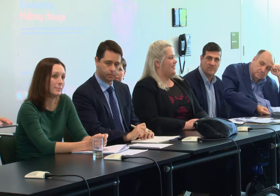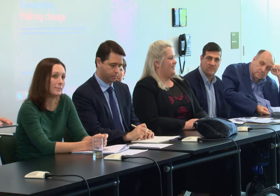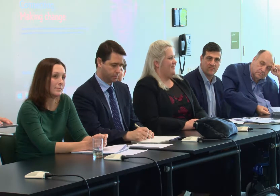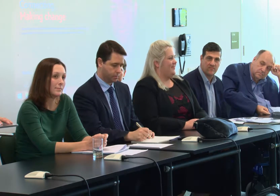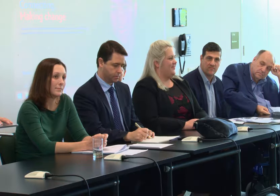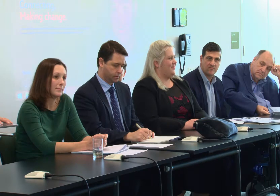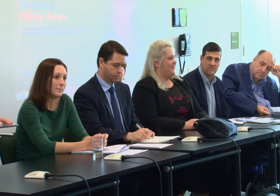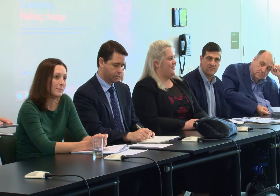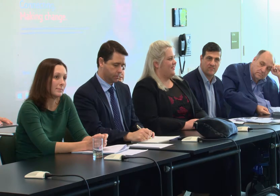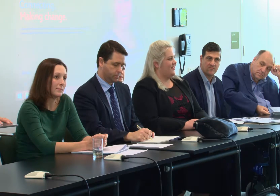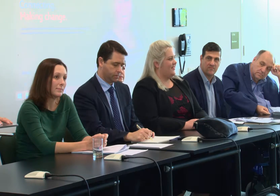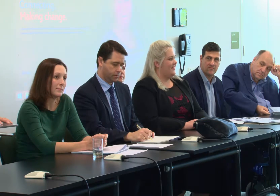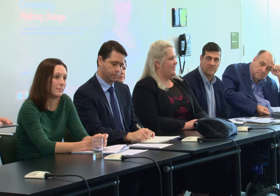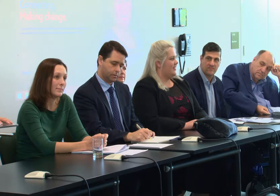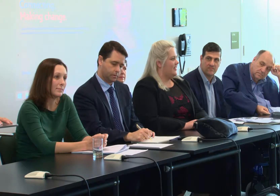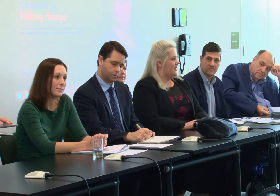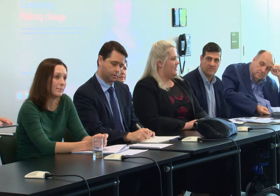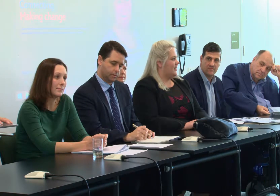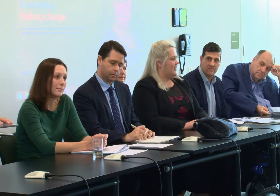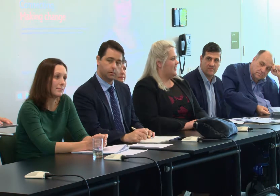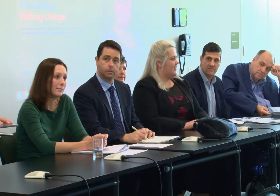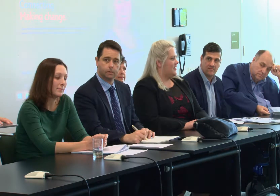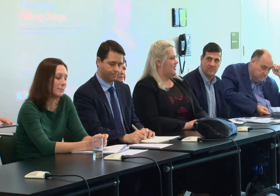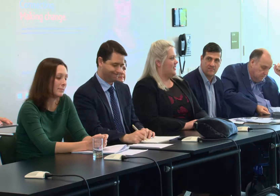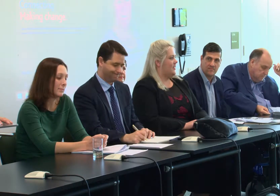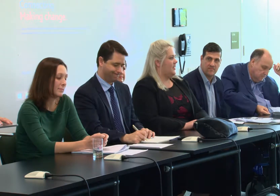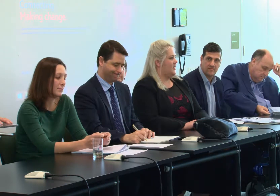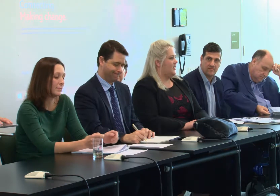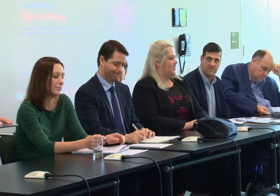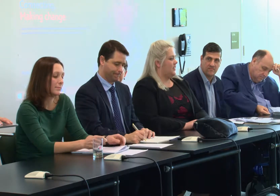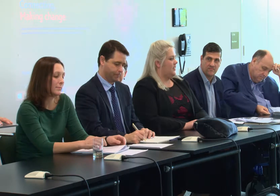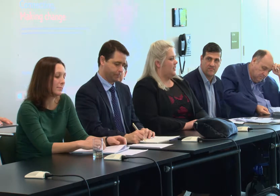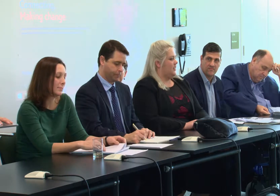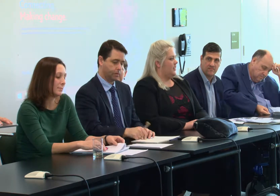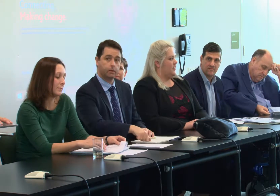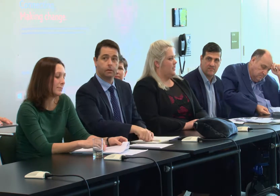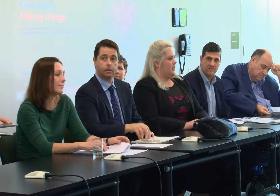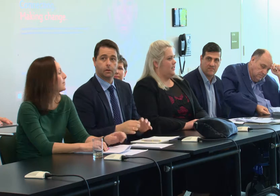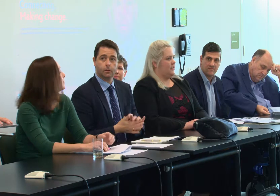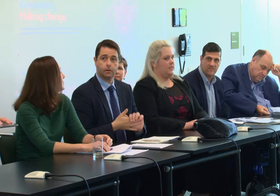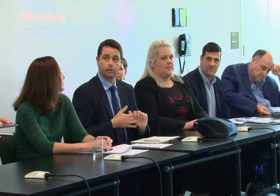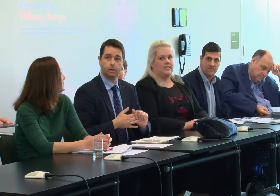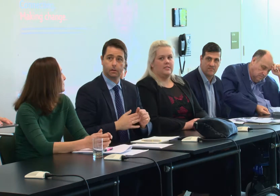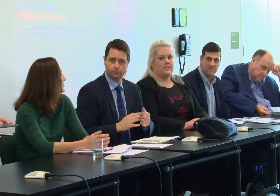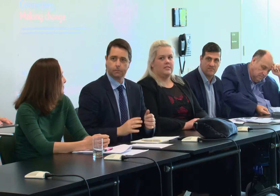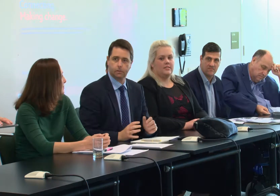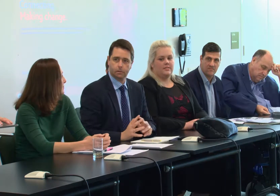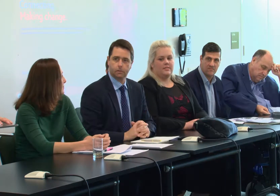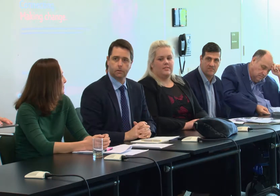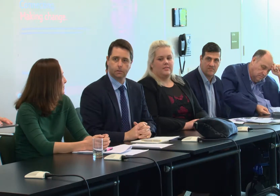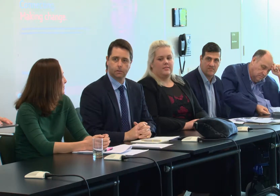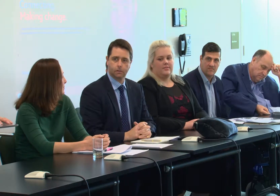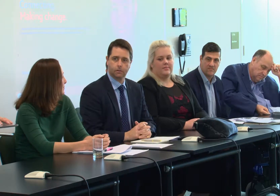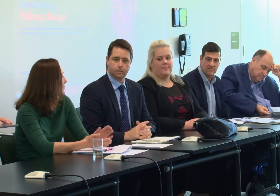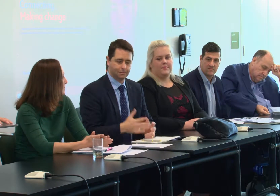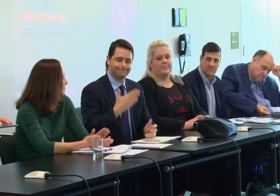chairperson of Queenslanders with a Disability Network. So I'll now hand over to the Commissioner to moderate this panel.